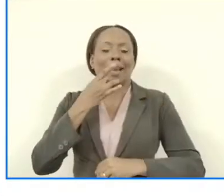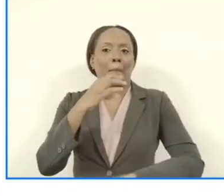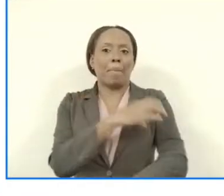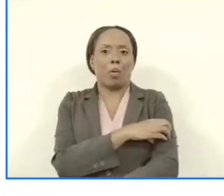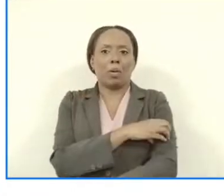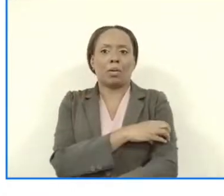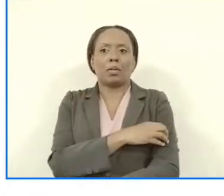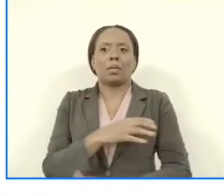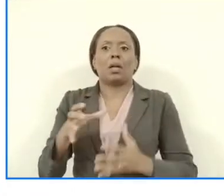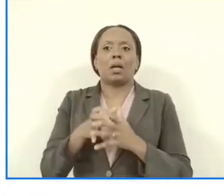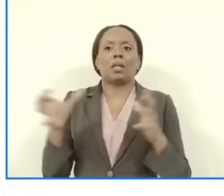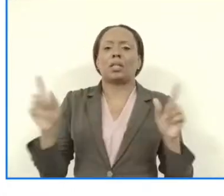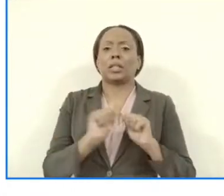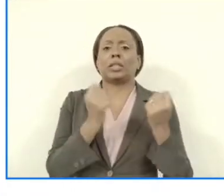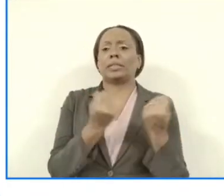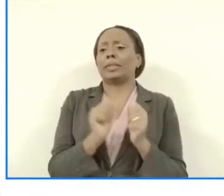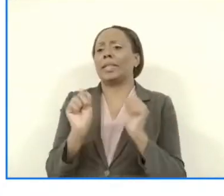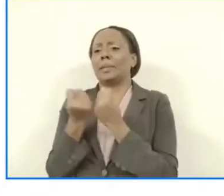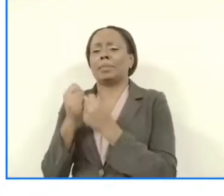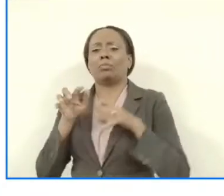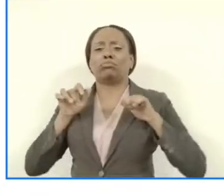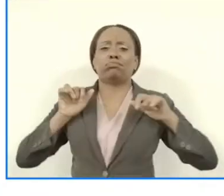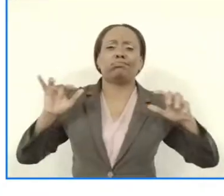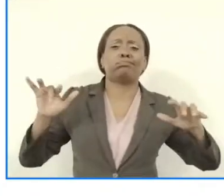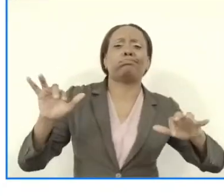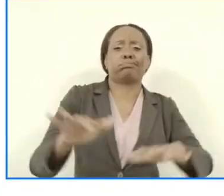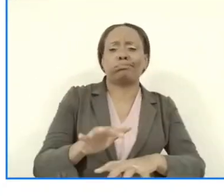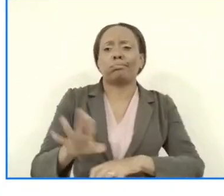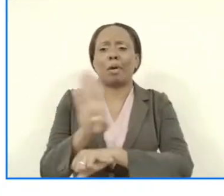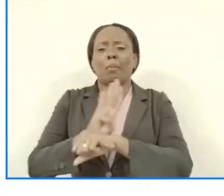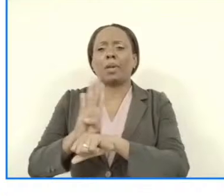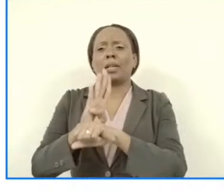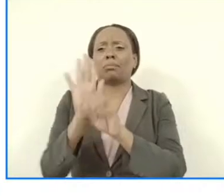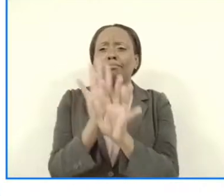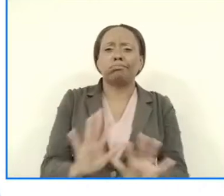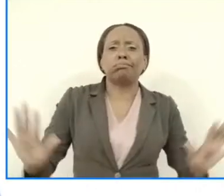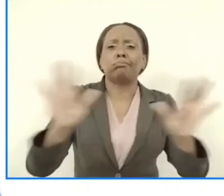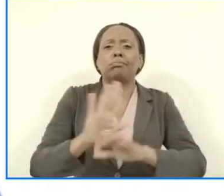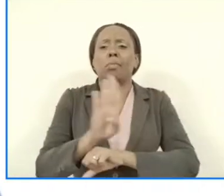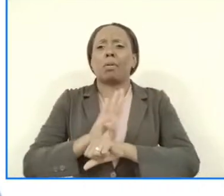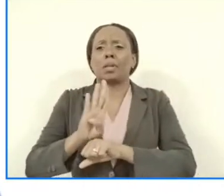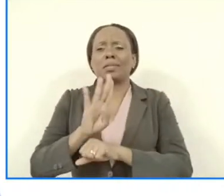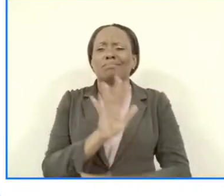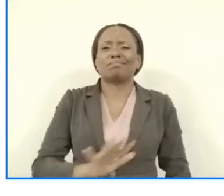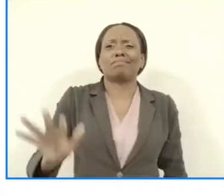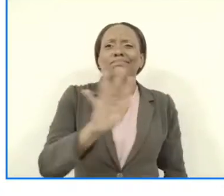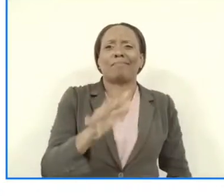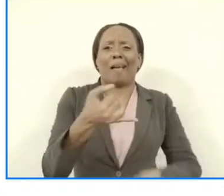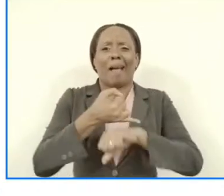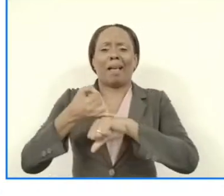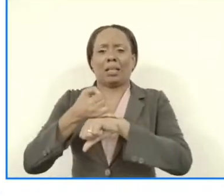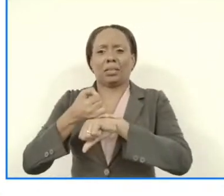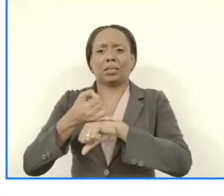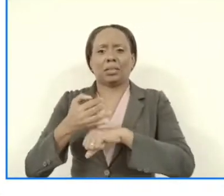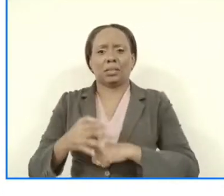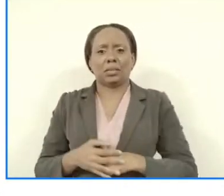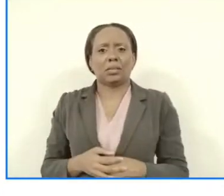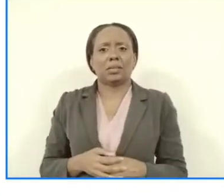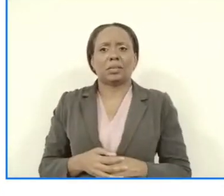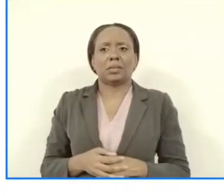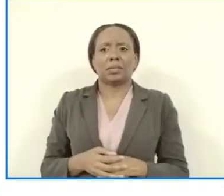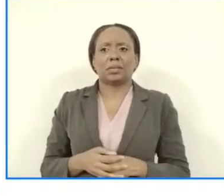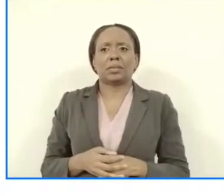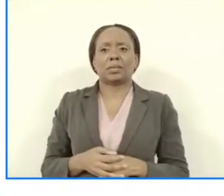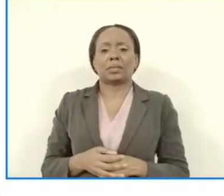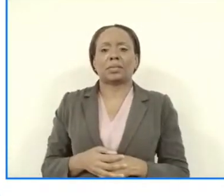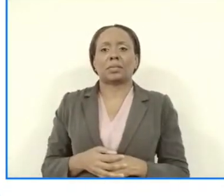several crews in the field located across the island. It's pretty much spread out across the island today. And